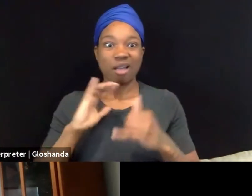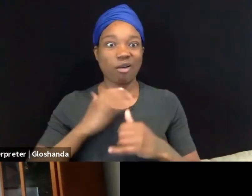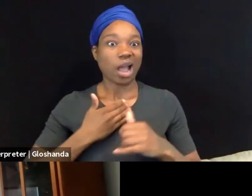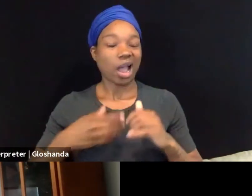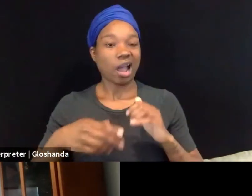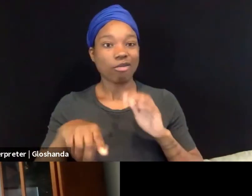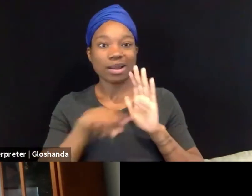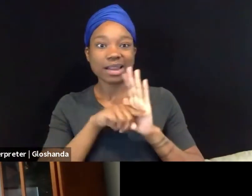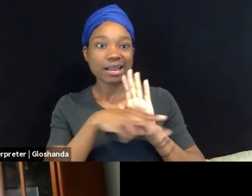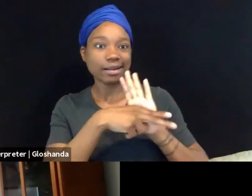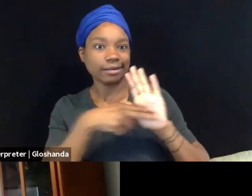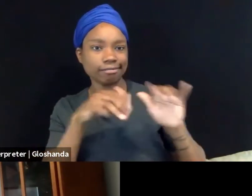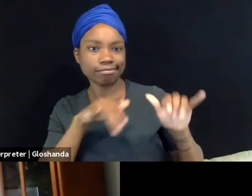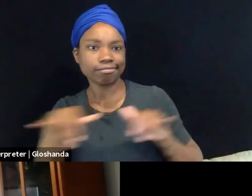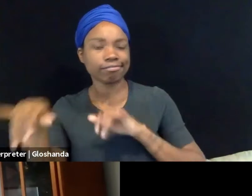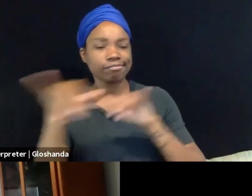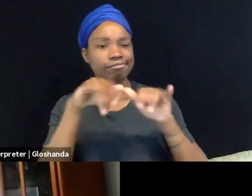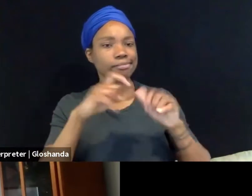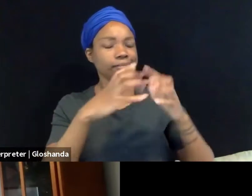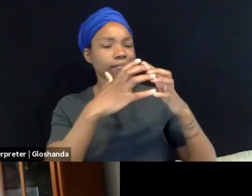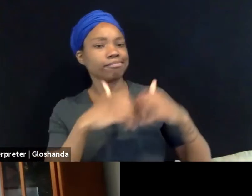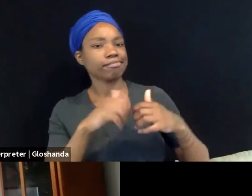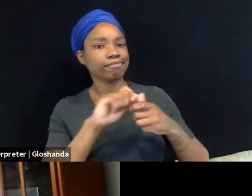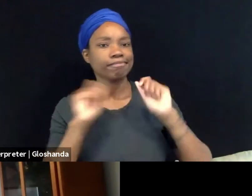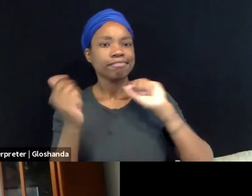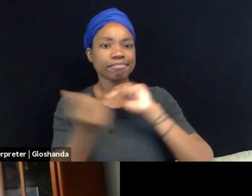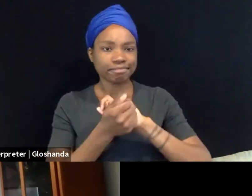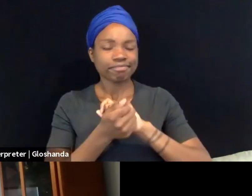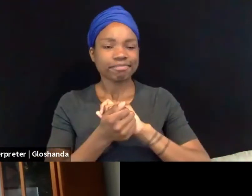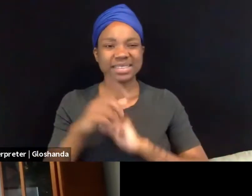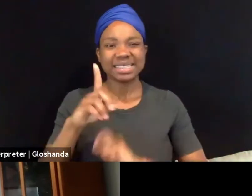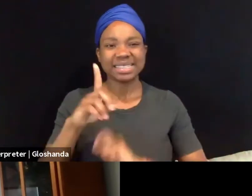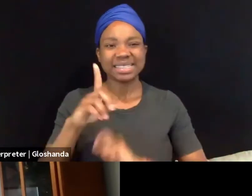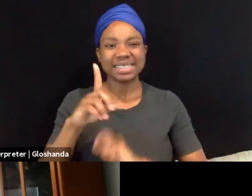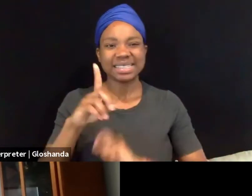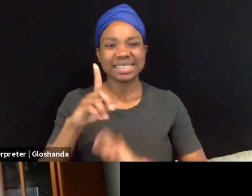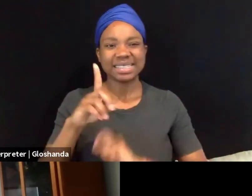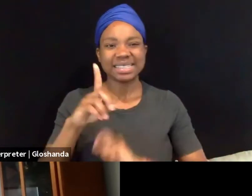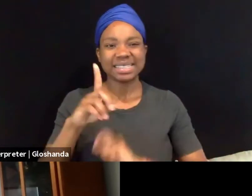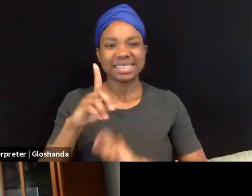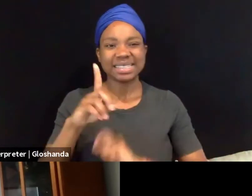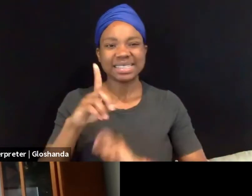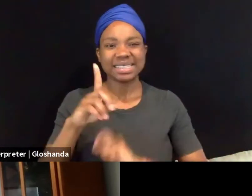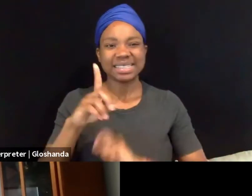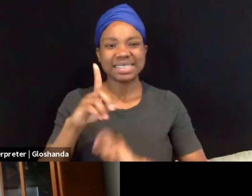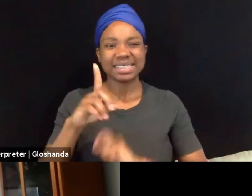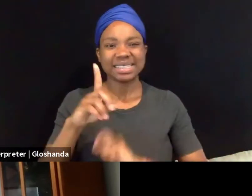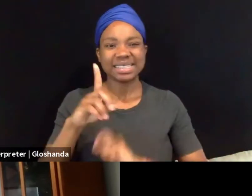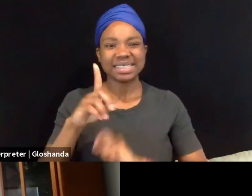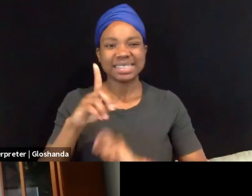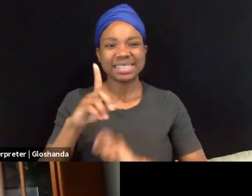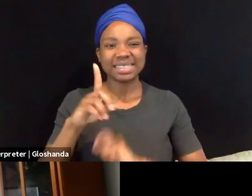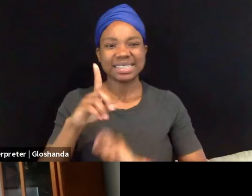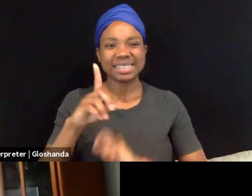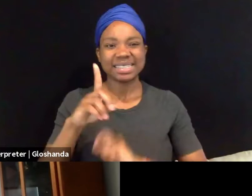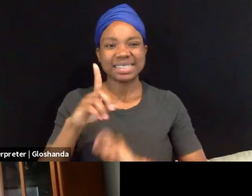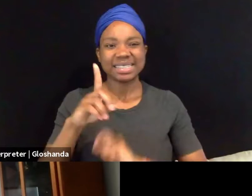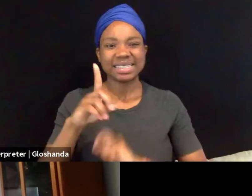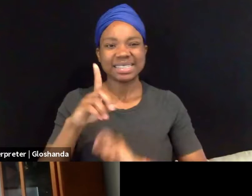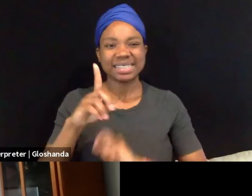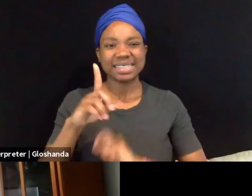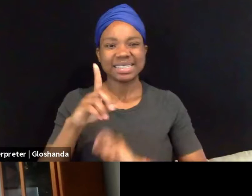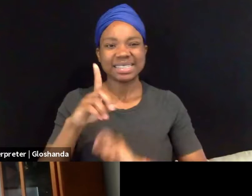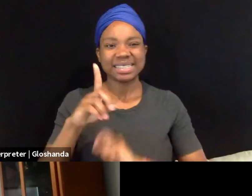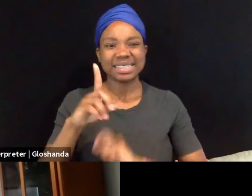stereotypes. There's so much variability among older adults that are often overlooked, but